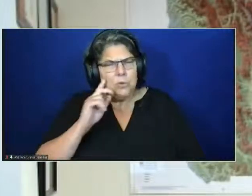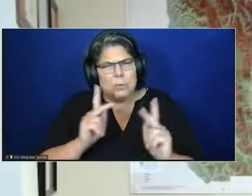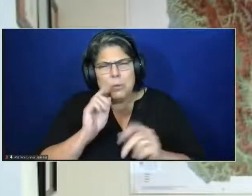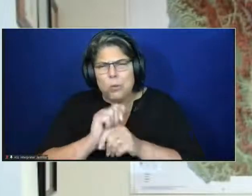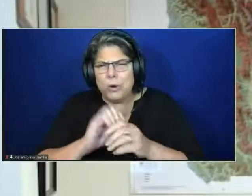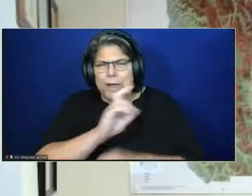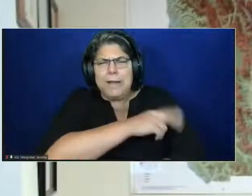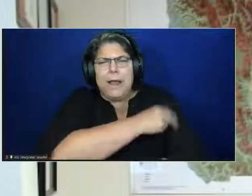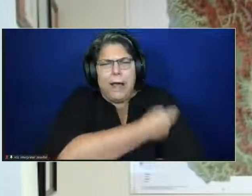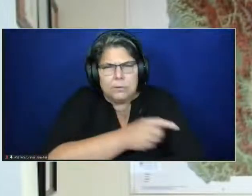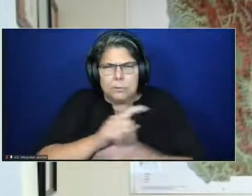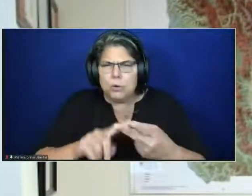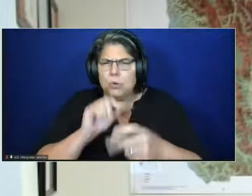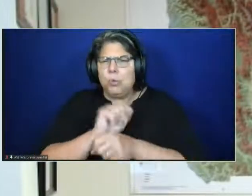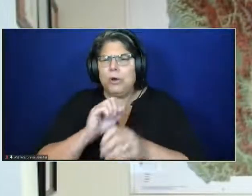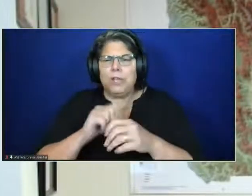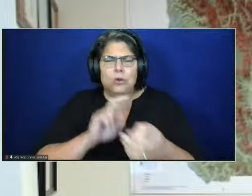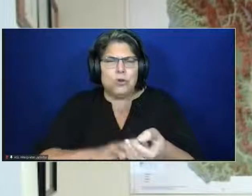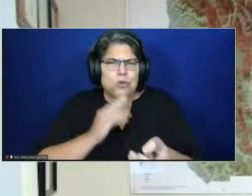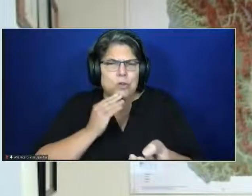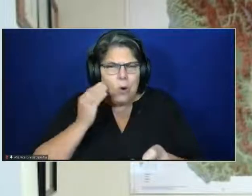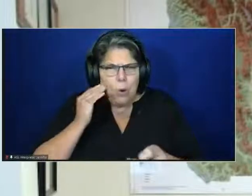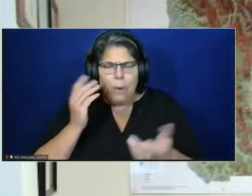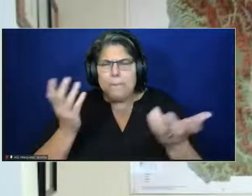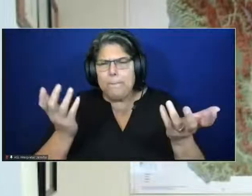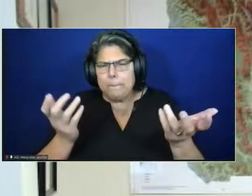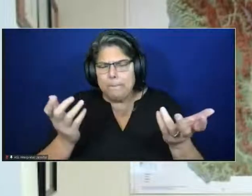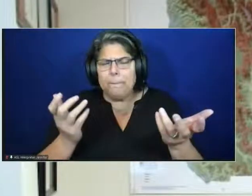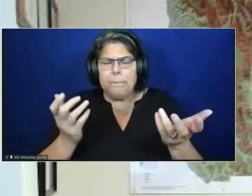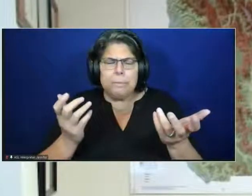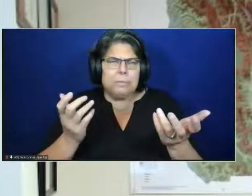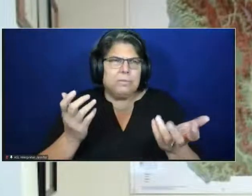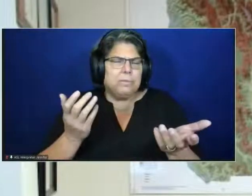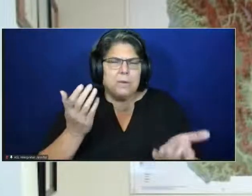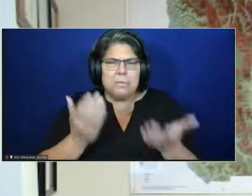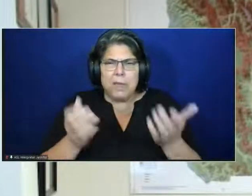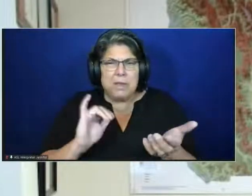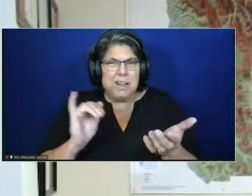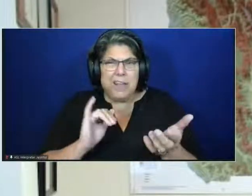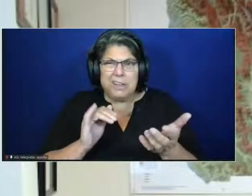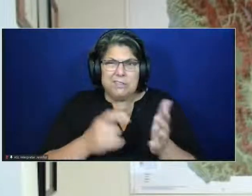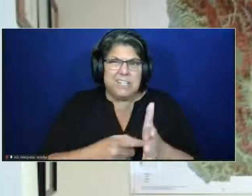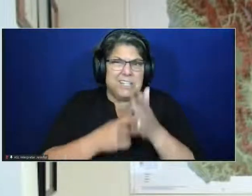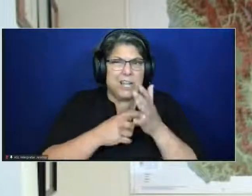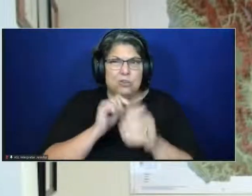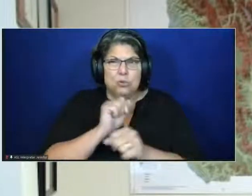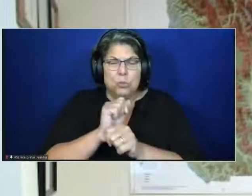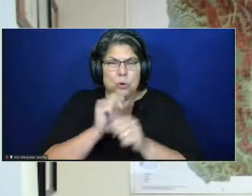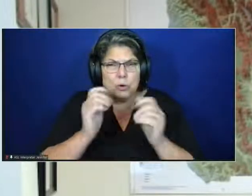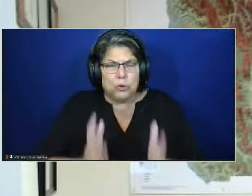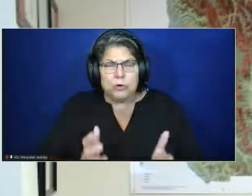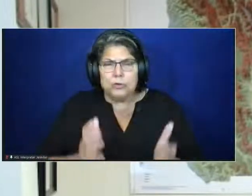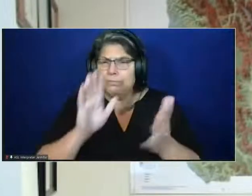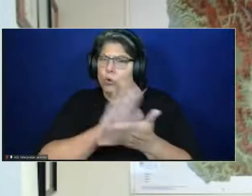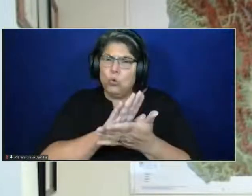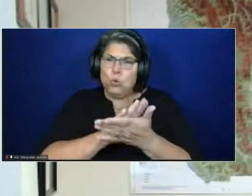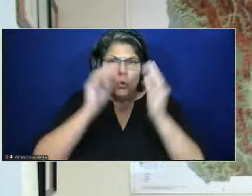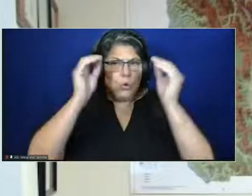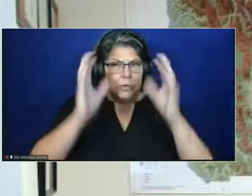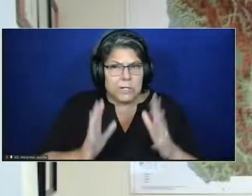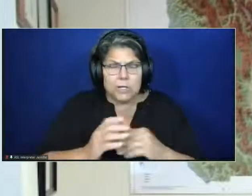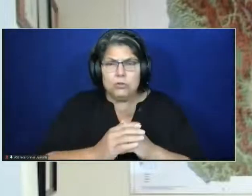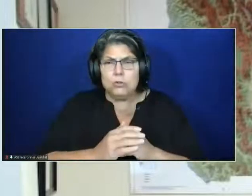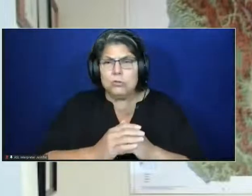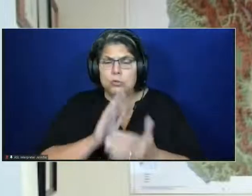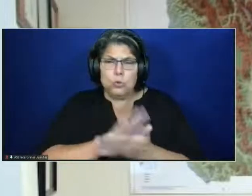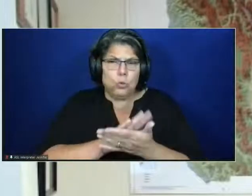nursing facility, and long-term care workers, but it also may include essential workers, school teachers and